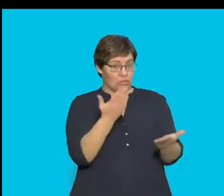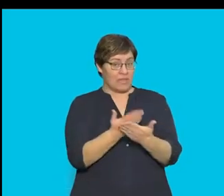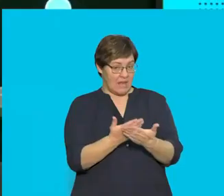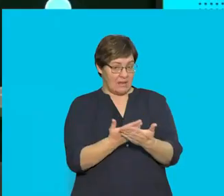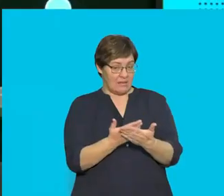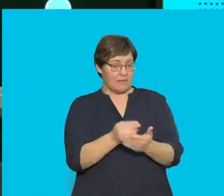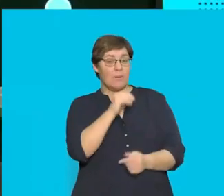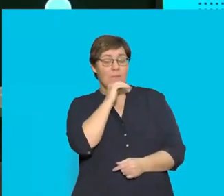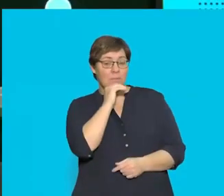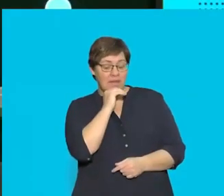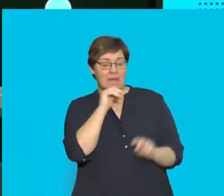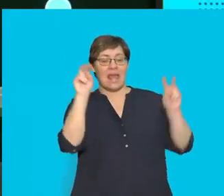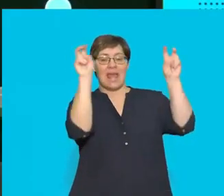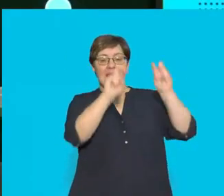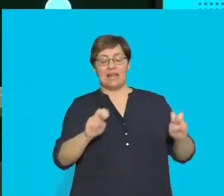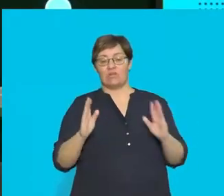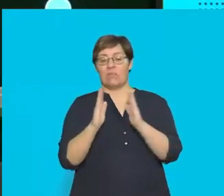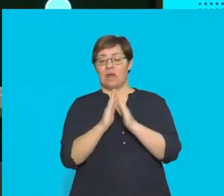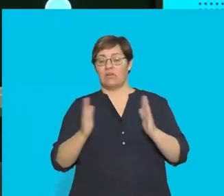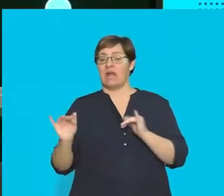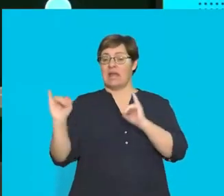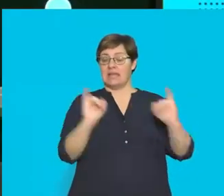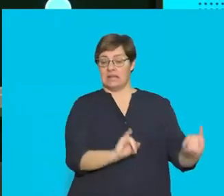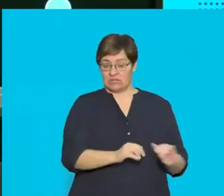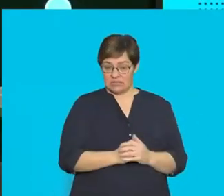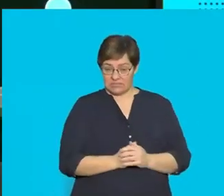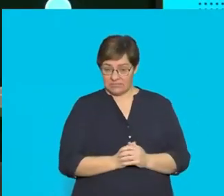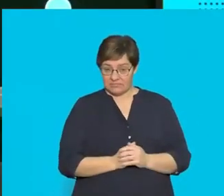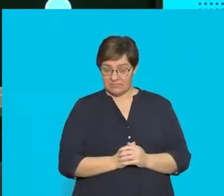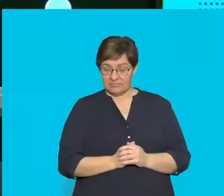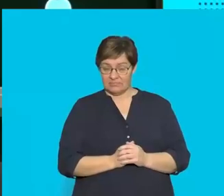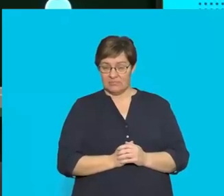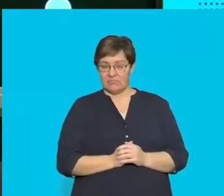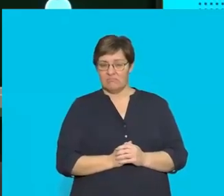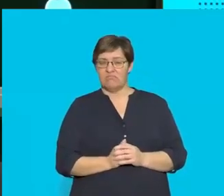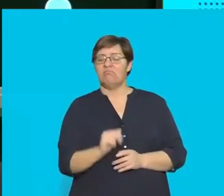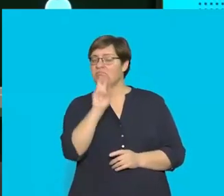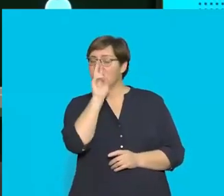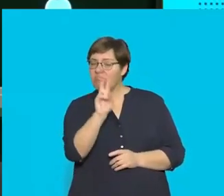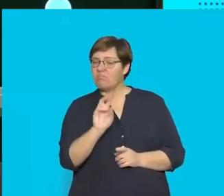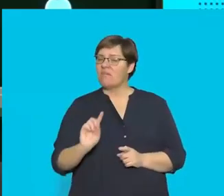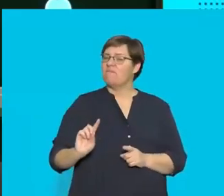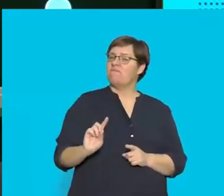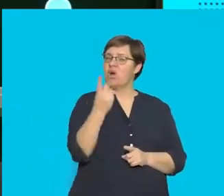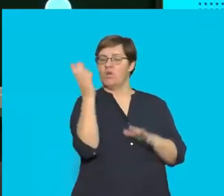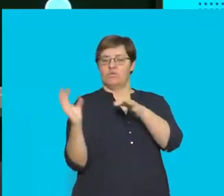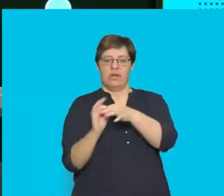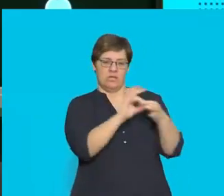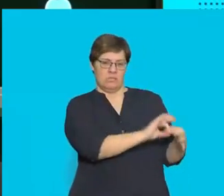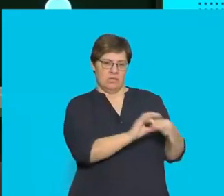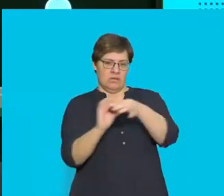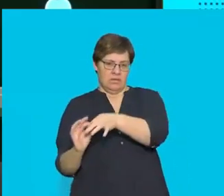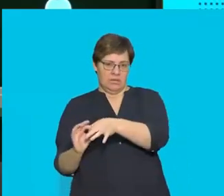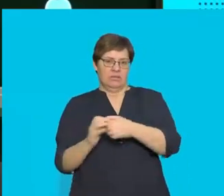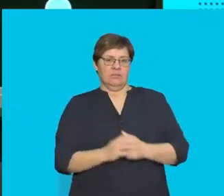induction. We'll have a look at that a little later. But let's start by looking at the first type of relationship, the relationship that